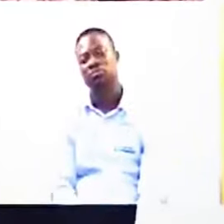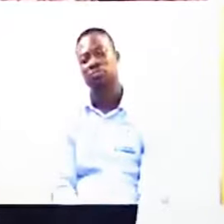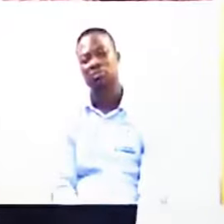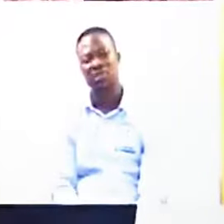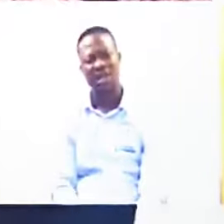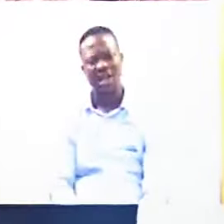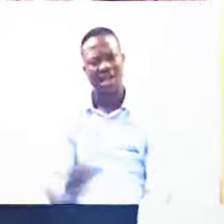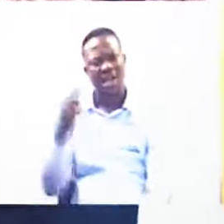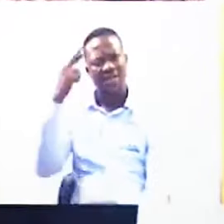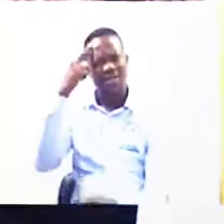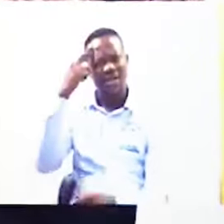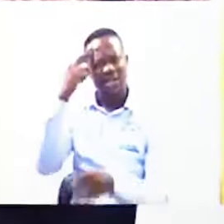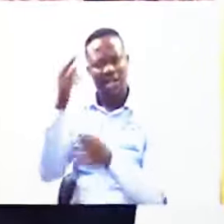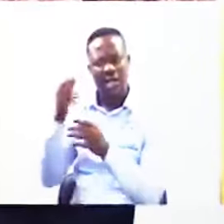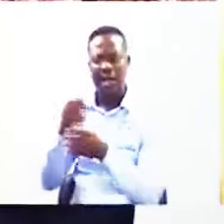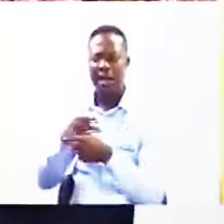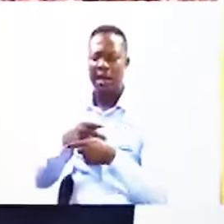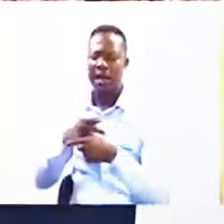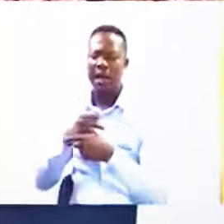didn't apologize.